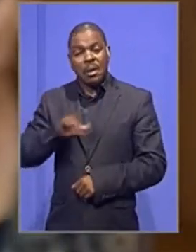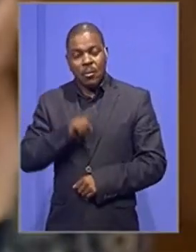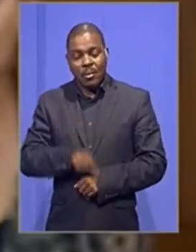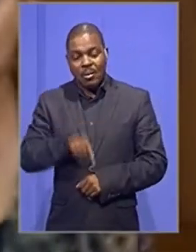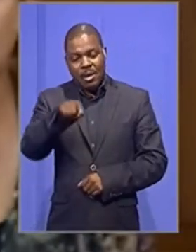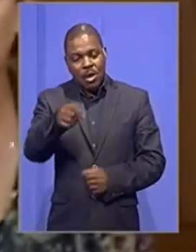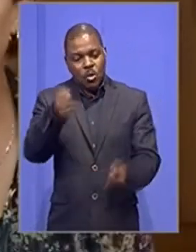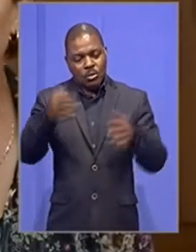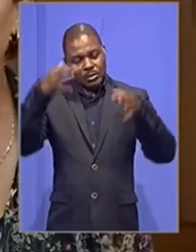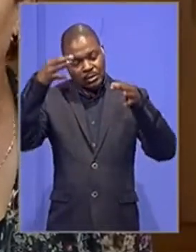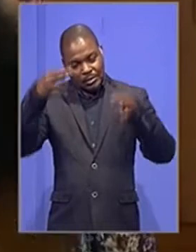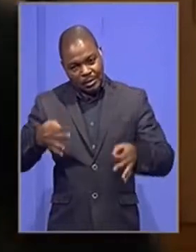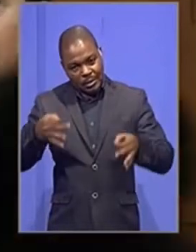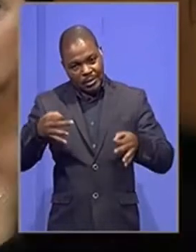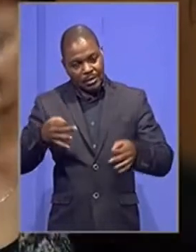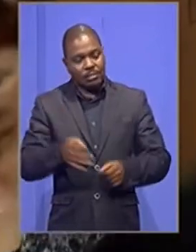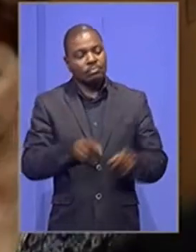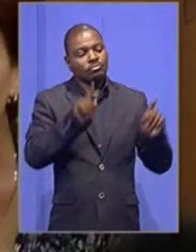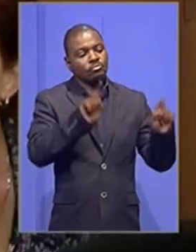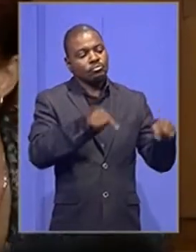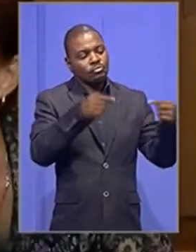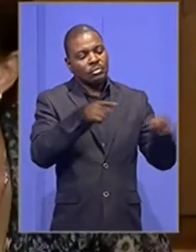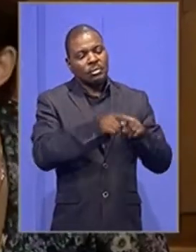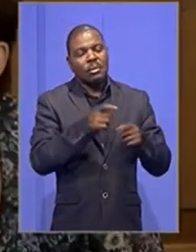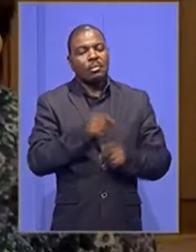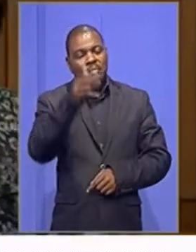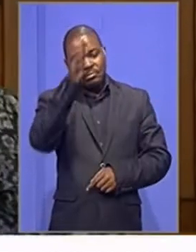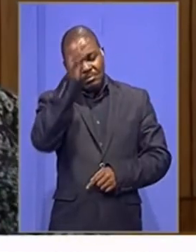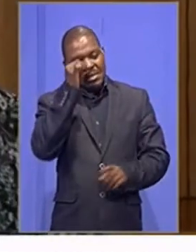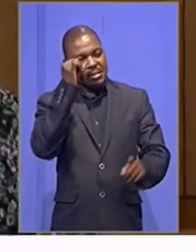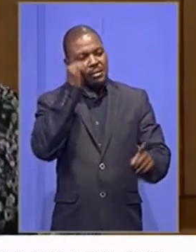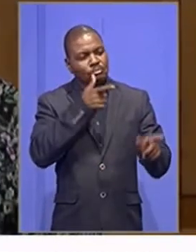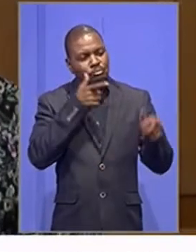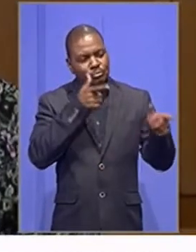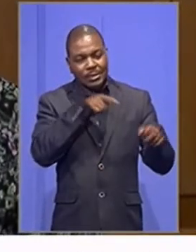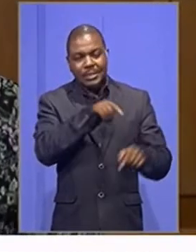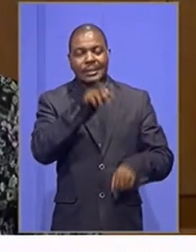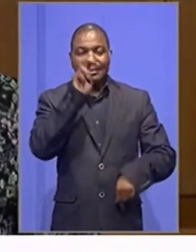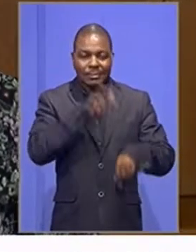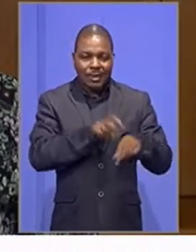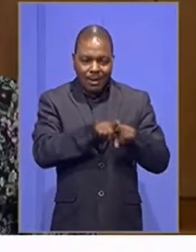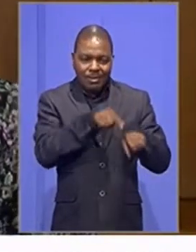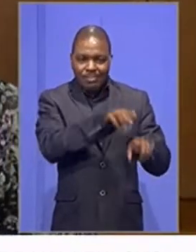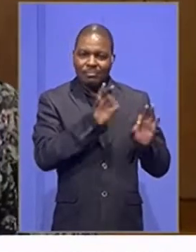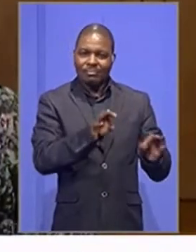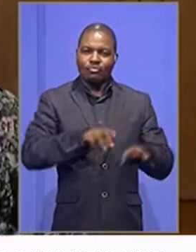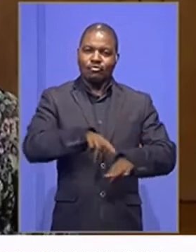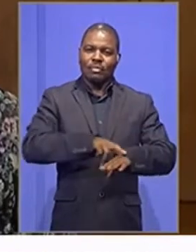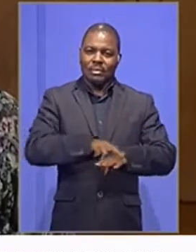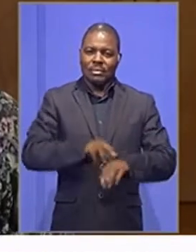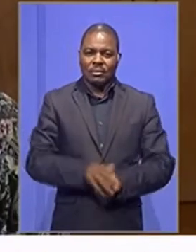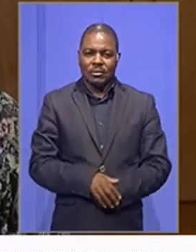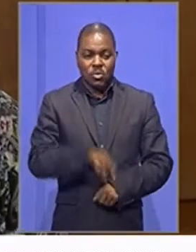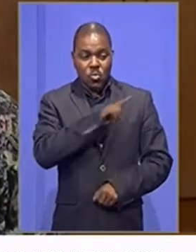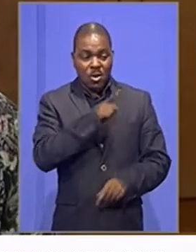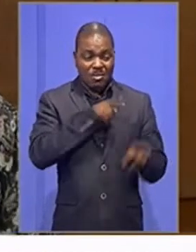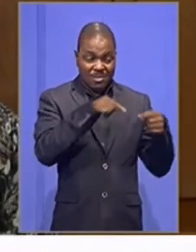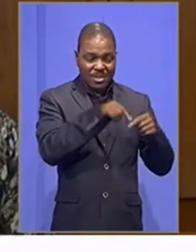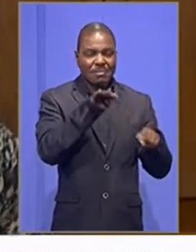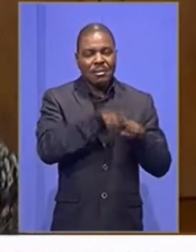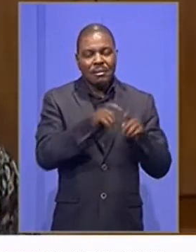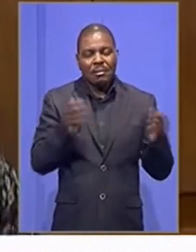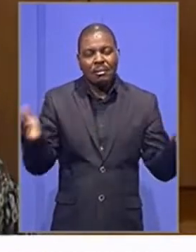ntšha sephetho sa gore koša ya tubula ipunu e baka lehloyo. Ba re go opela koša ye ke tlhotlheletšo ya